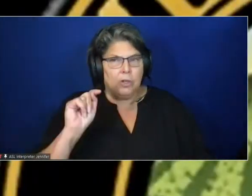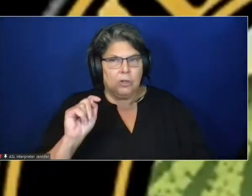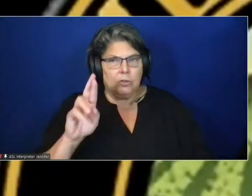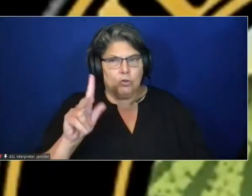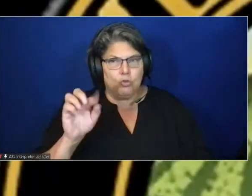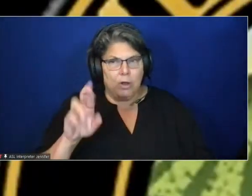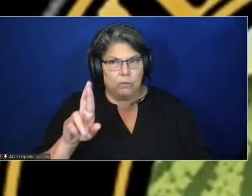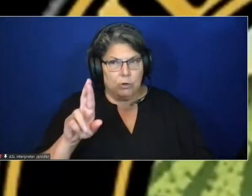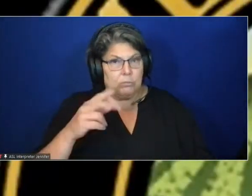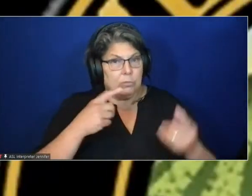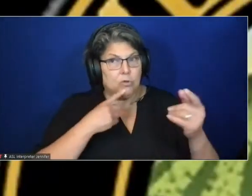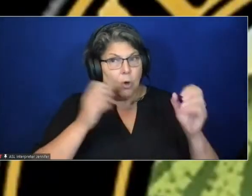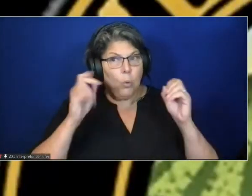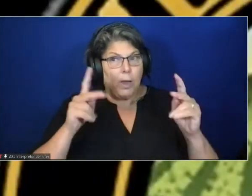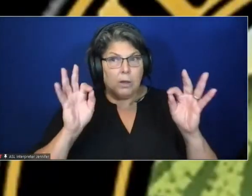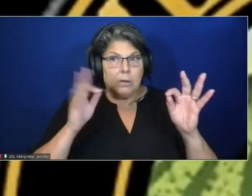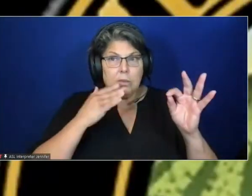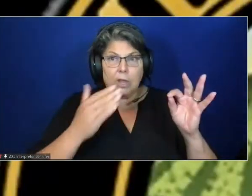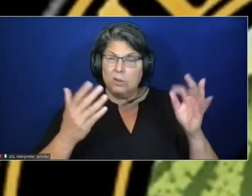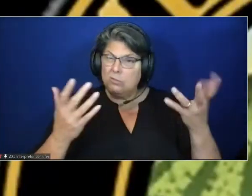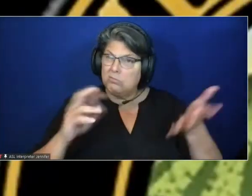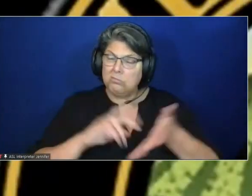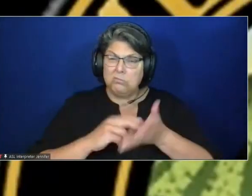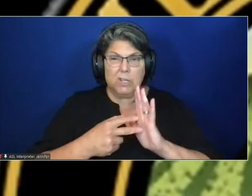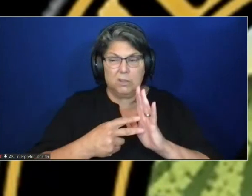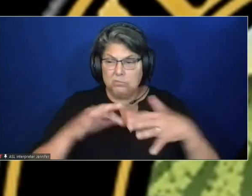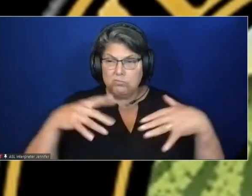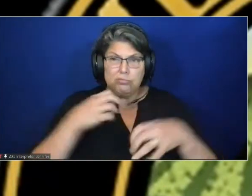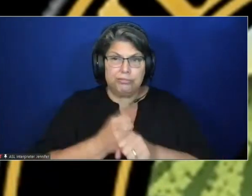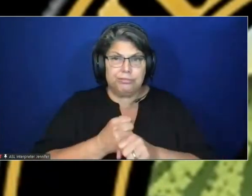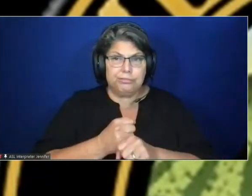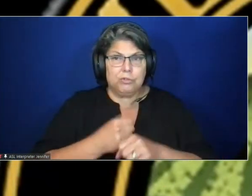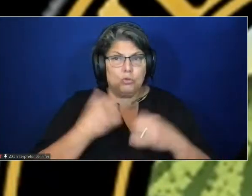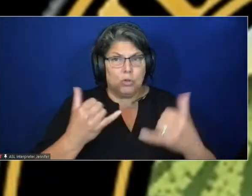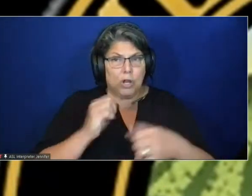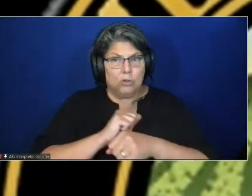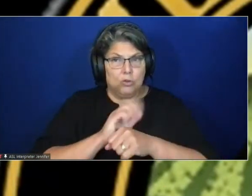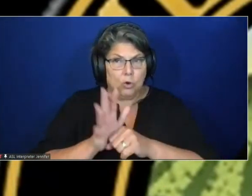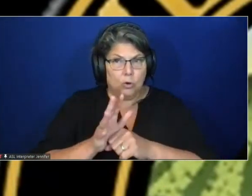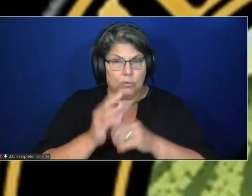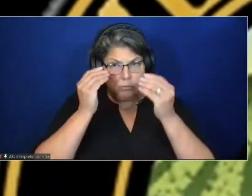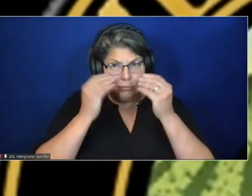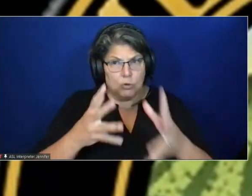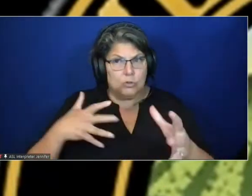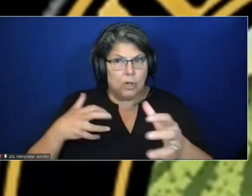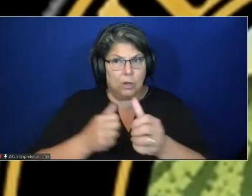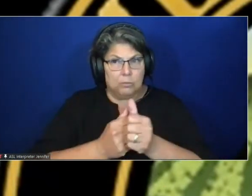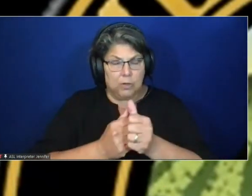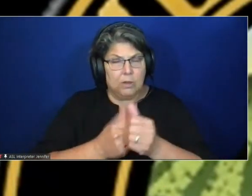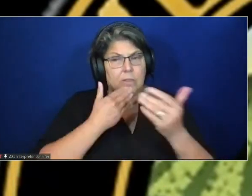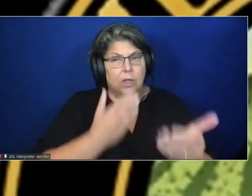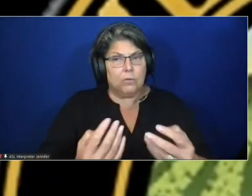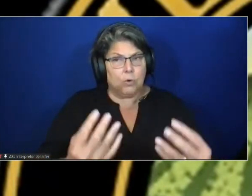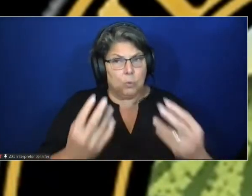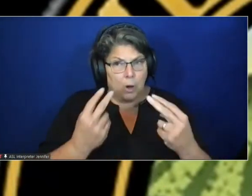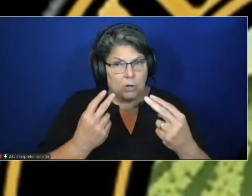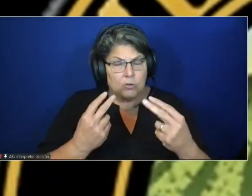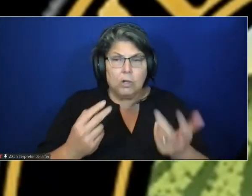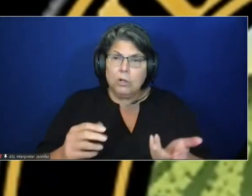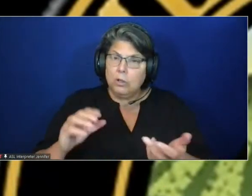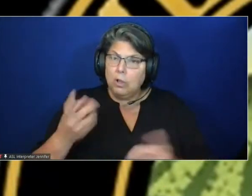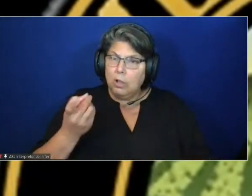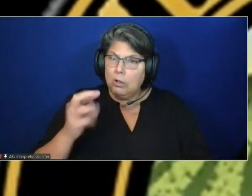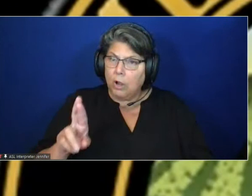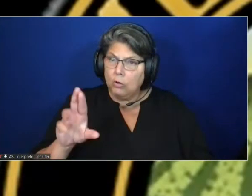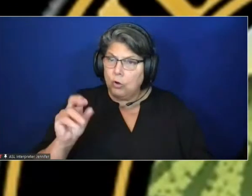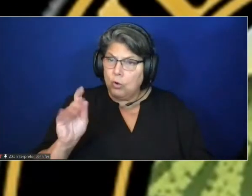you. That sums up today's COVID-19 update. Thank you for joining us. I'd like to give Dr. Coren an opportunity to give any concluding comments